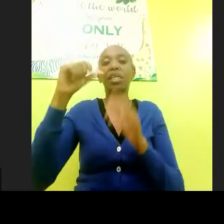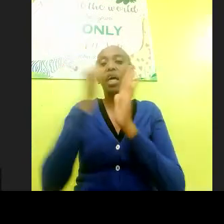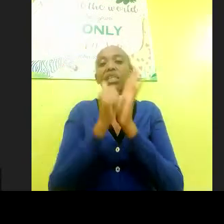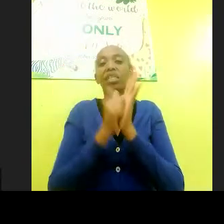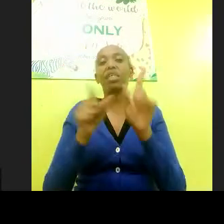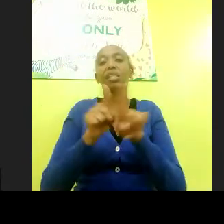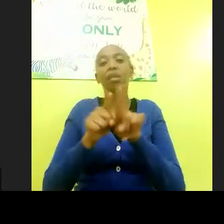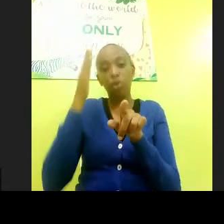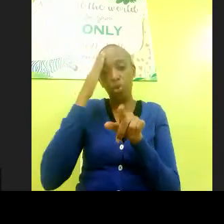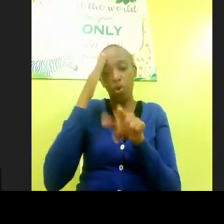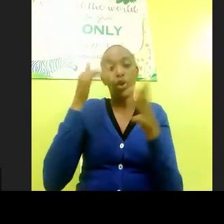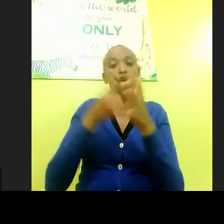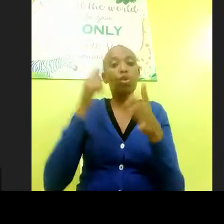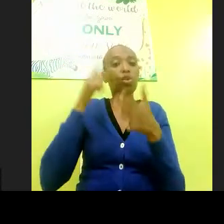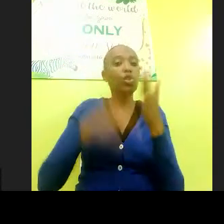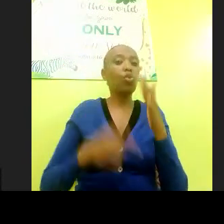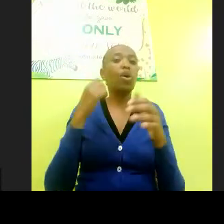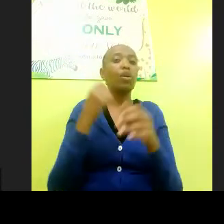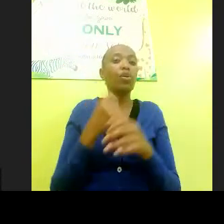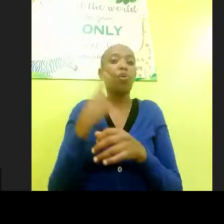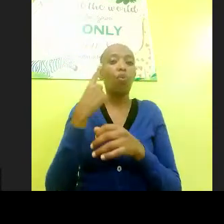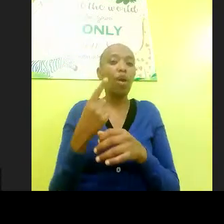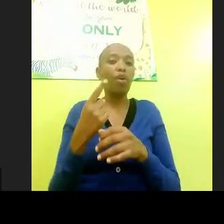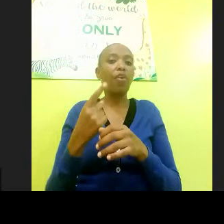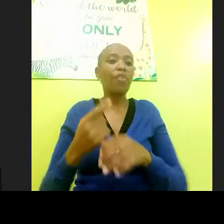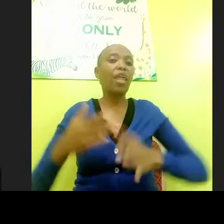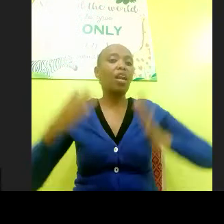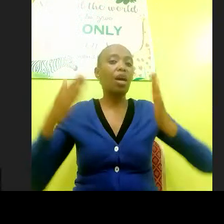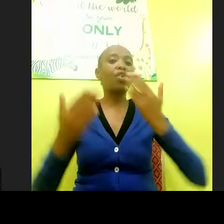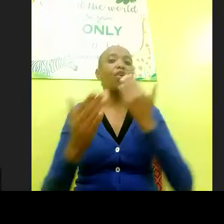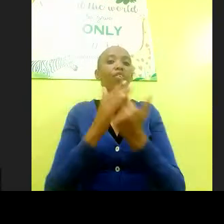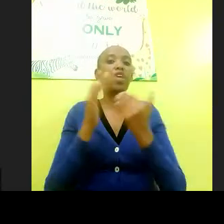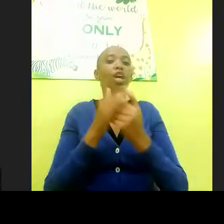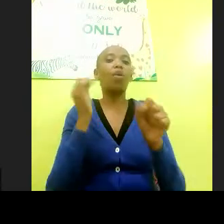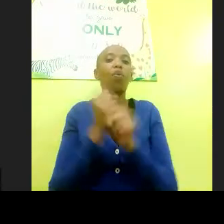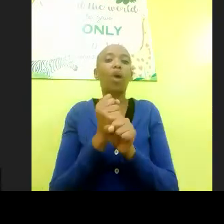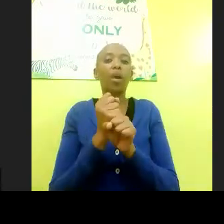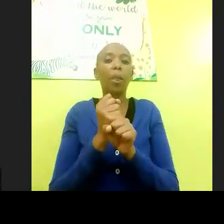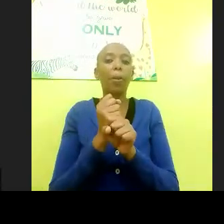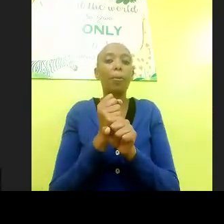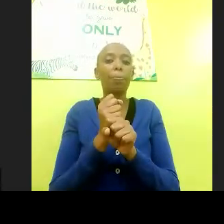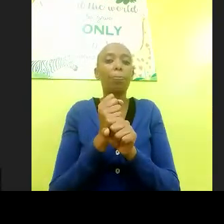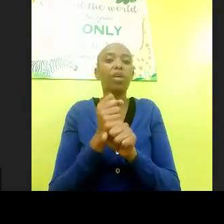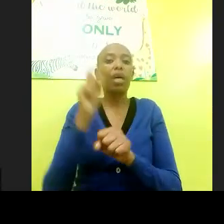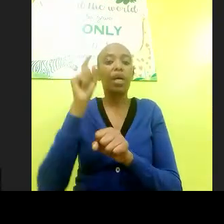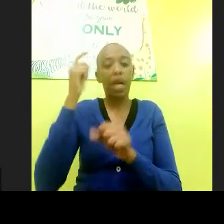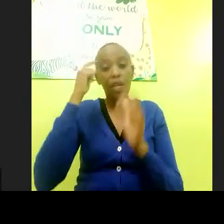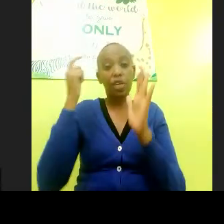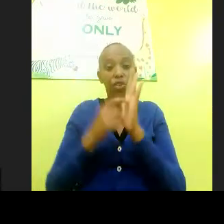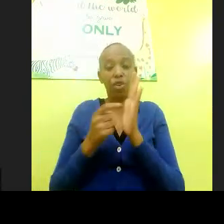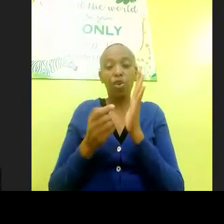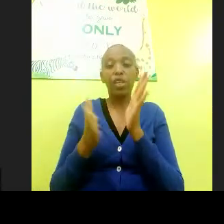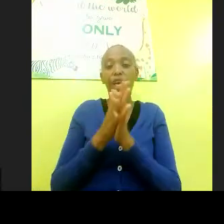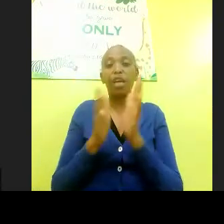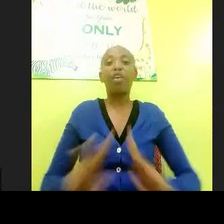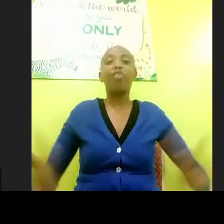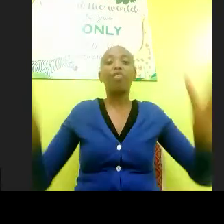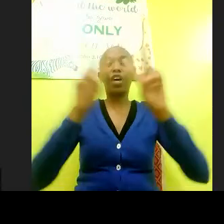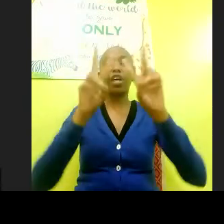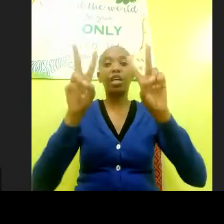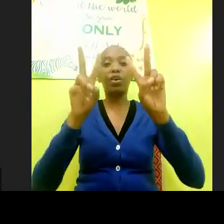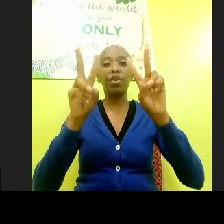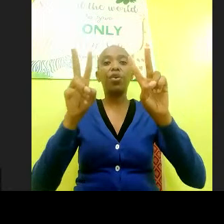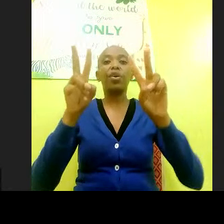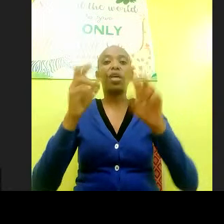know, includes one of the targets is on care work. So, and it's recognize and value unpaid care and